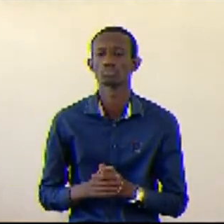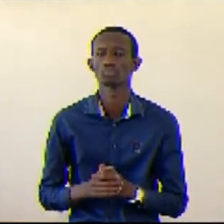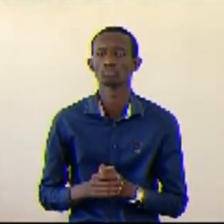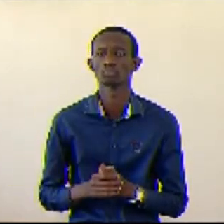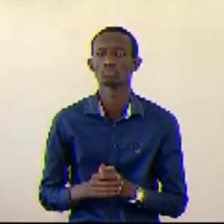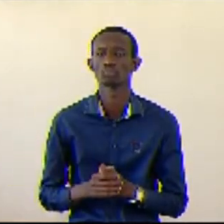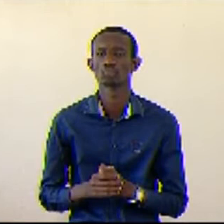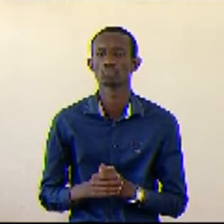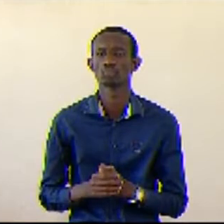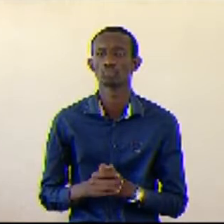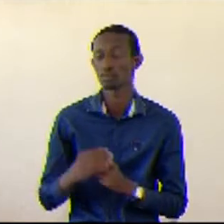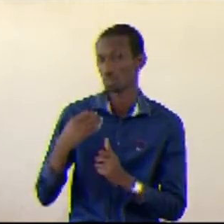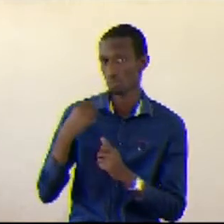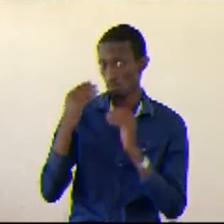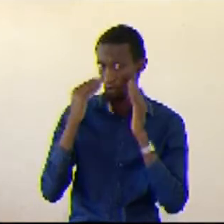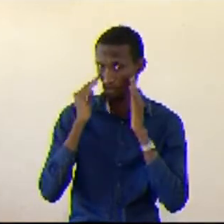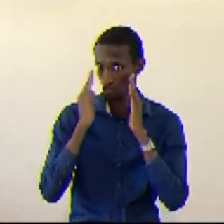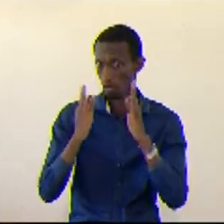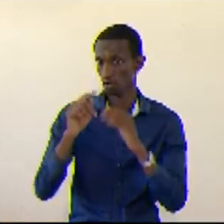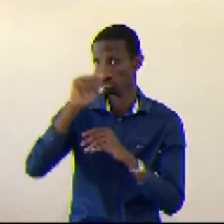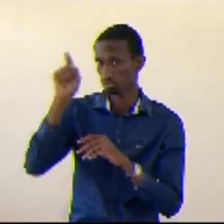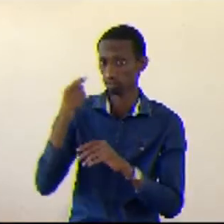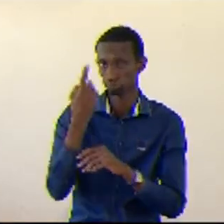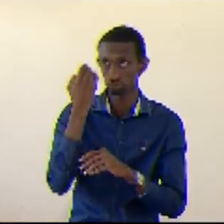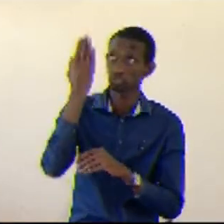You are following on chalkboard.